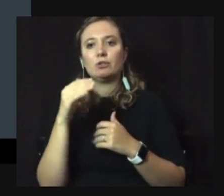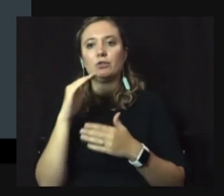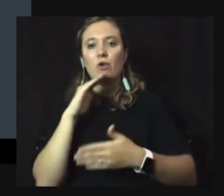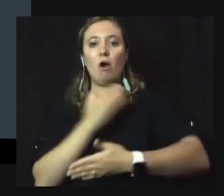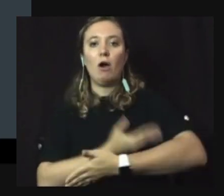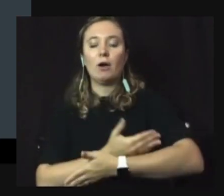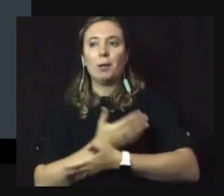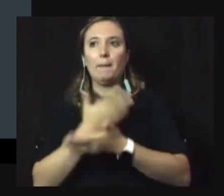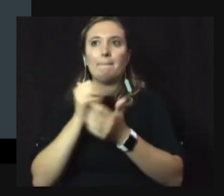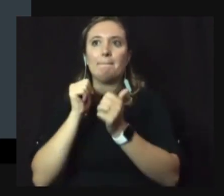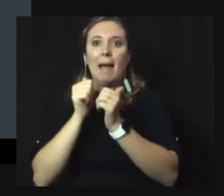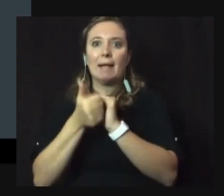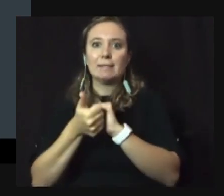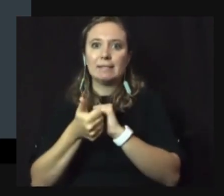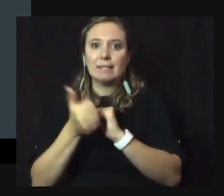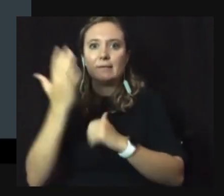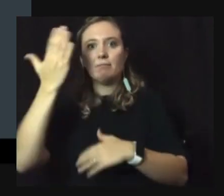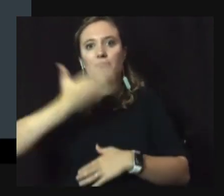So